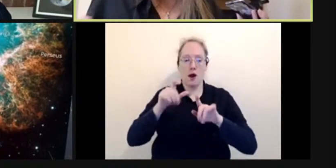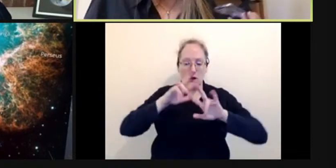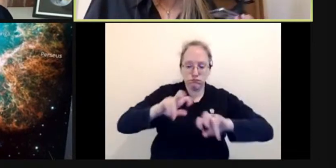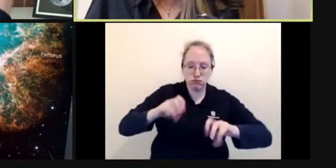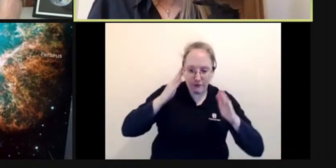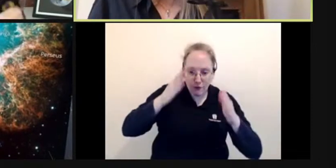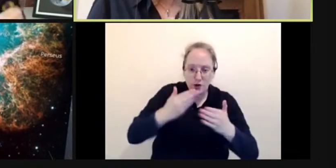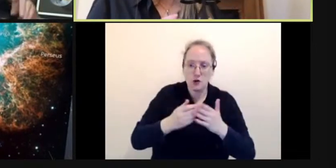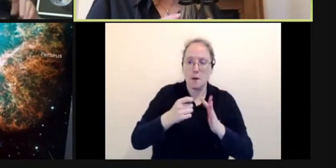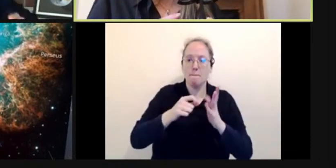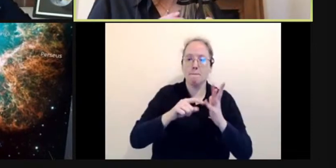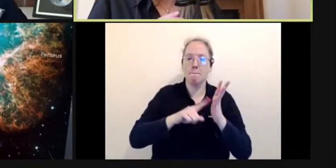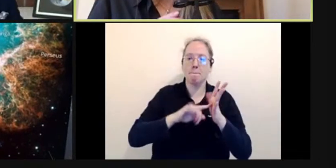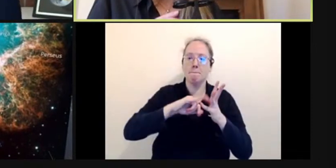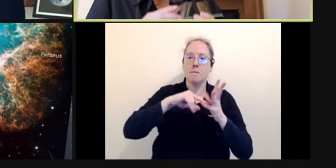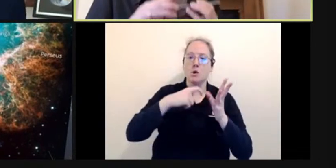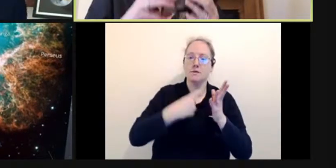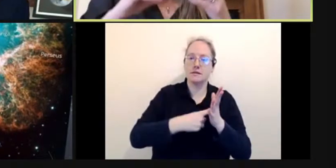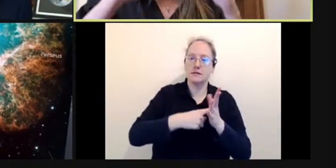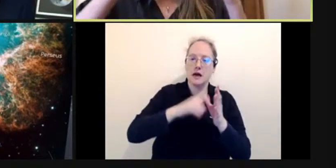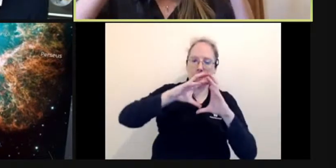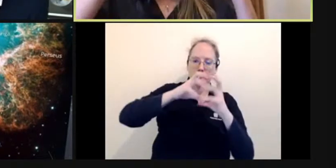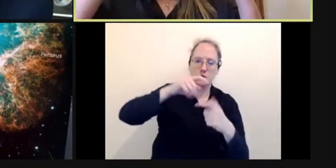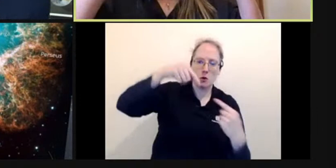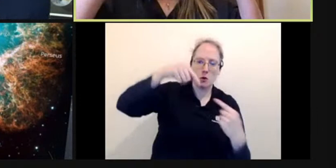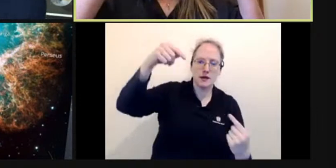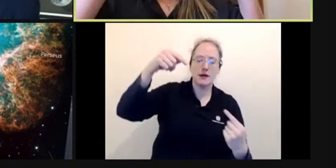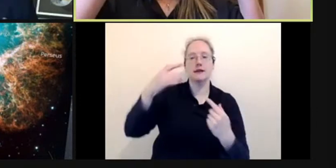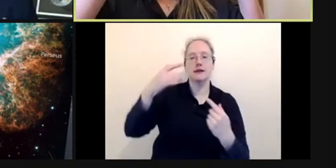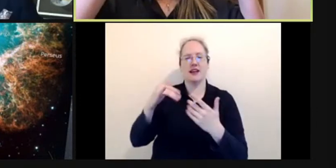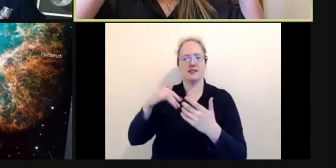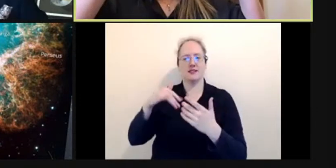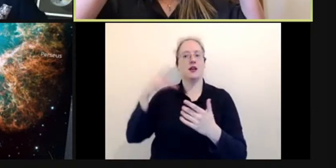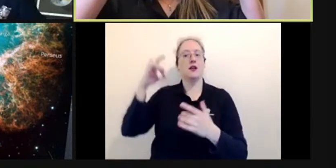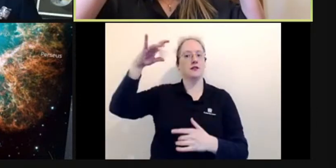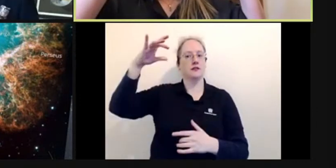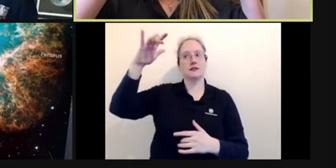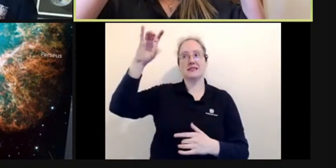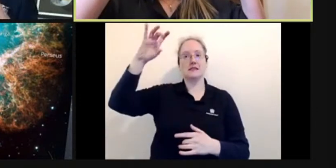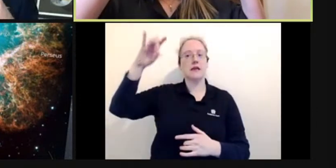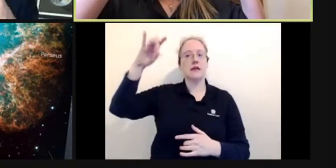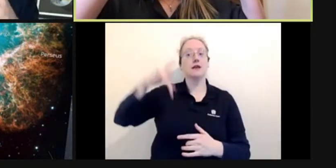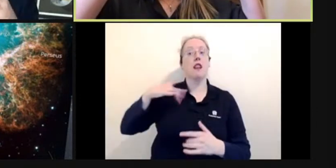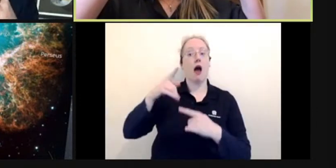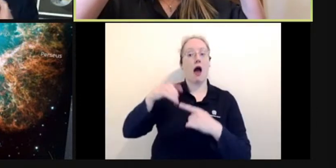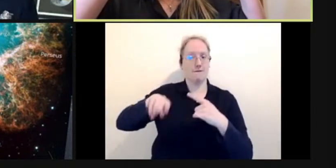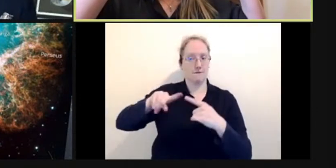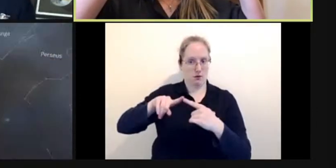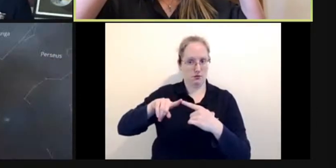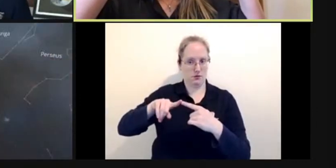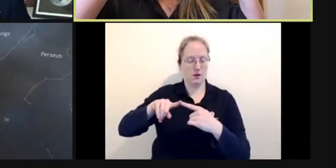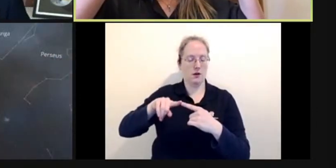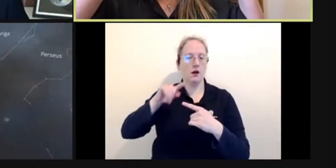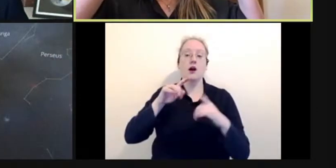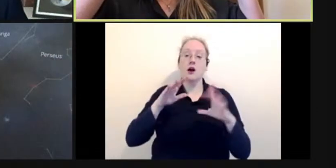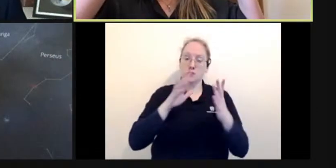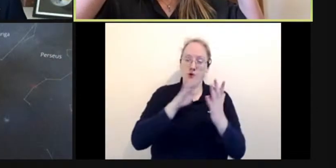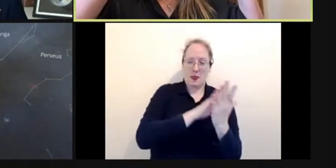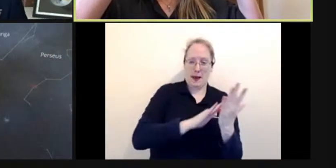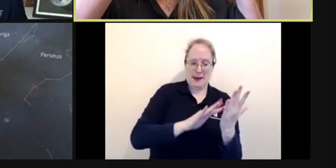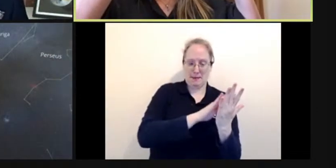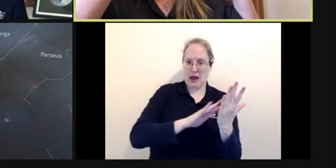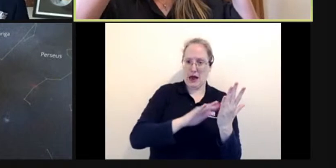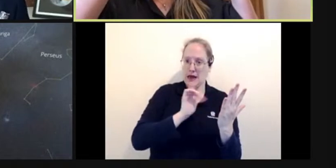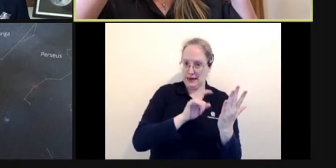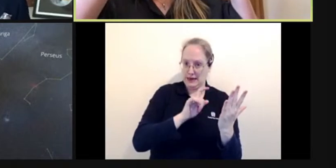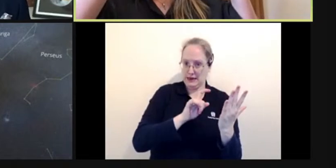life cycles. So we're going to go into that a bit more. So tap on the Crab Nebula one more time, and that picture will disappear